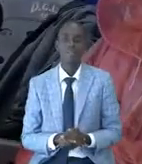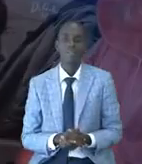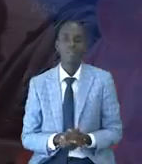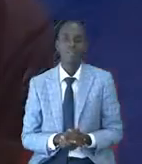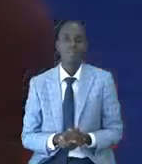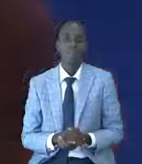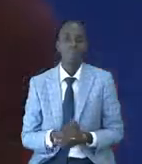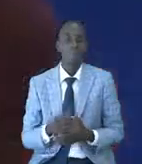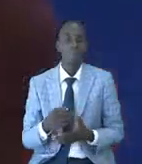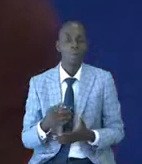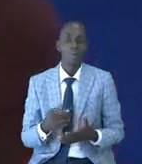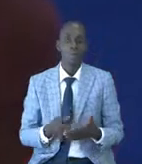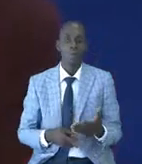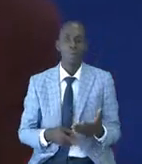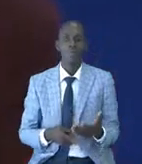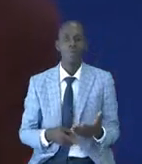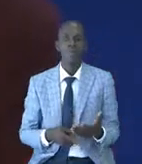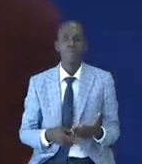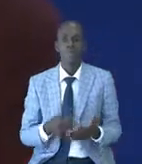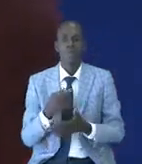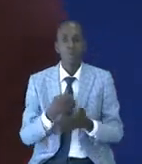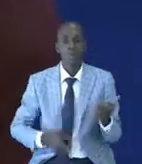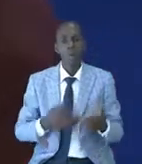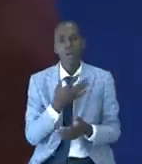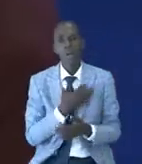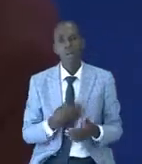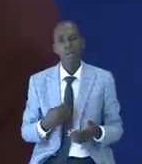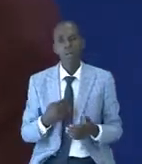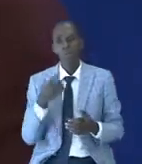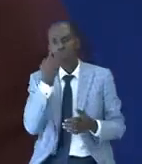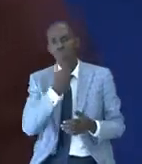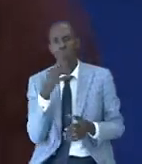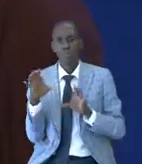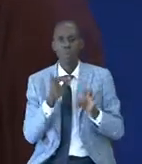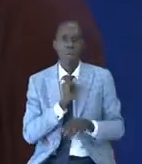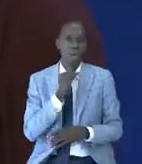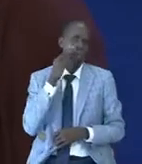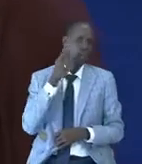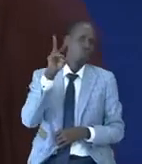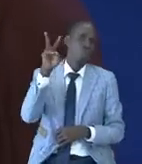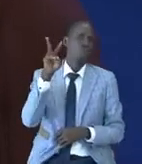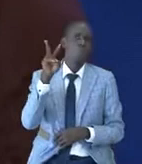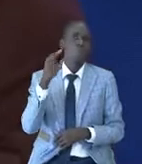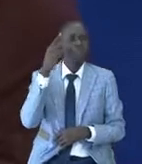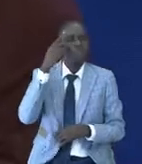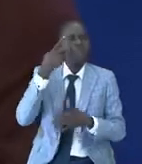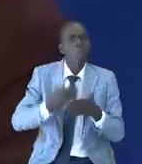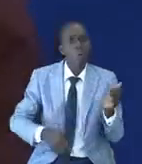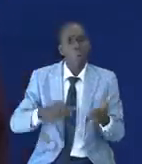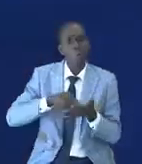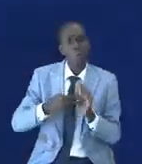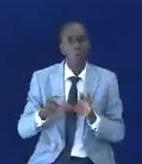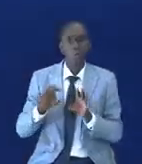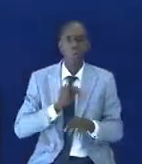What and who do I behold? For what reason, for what purpose do I behold?